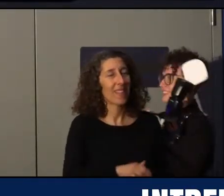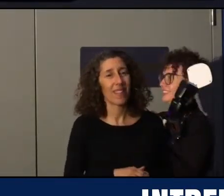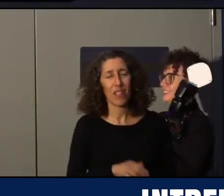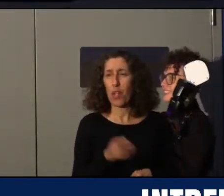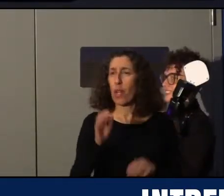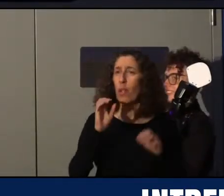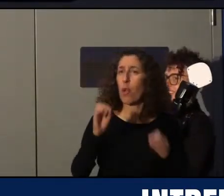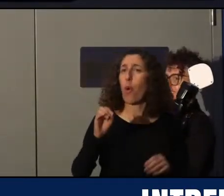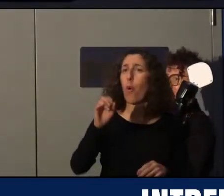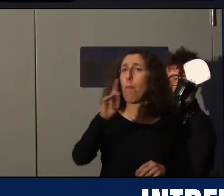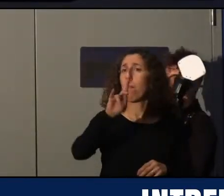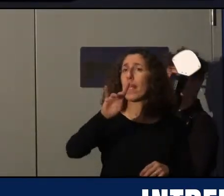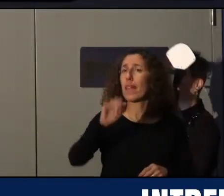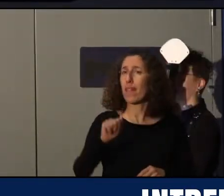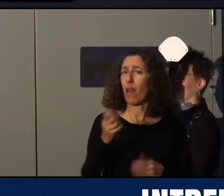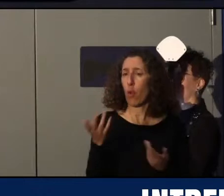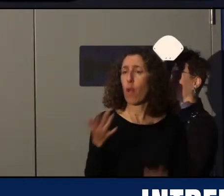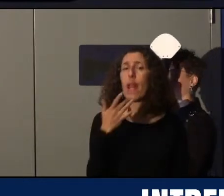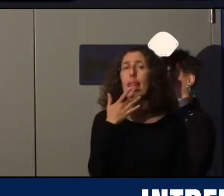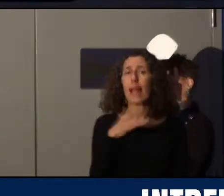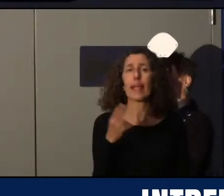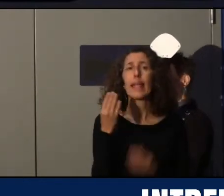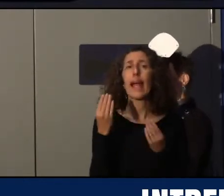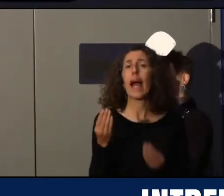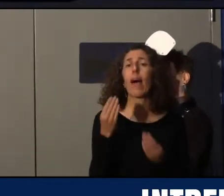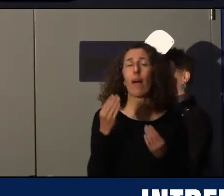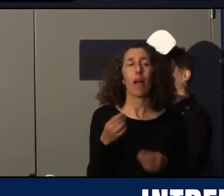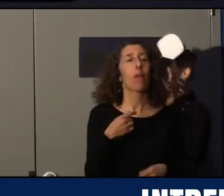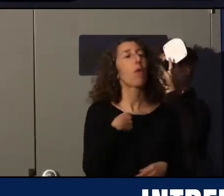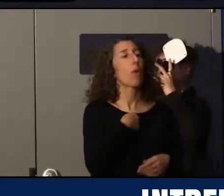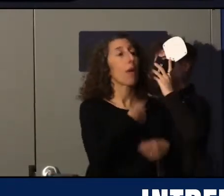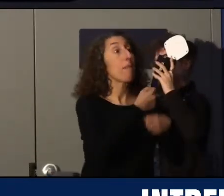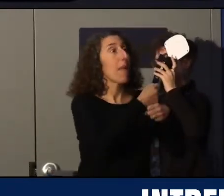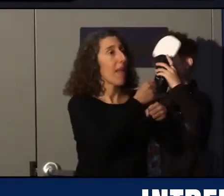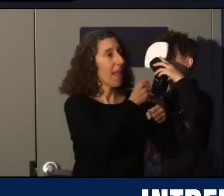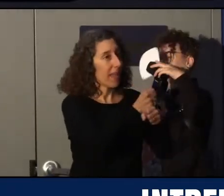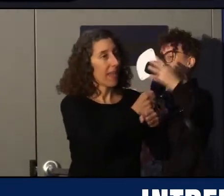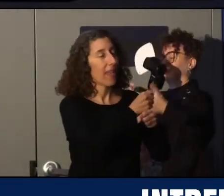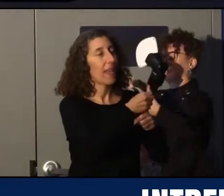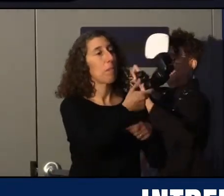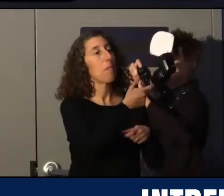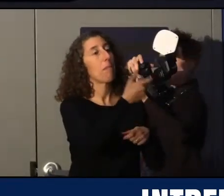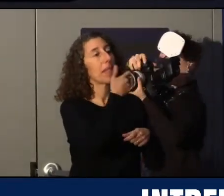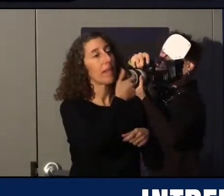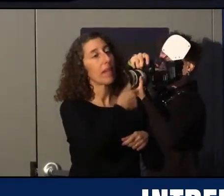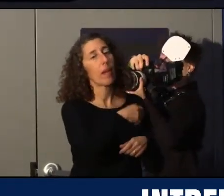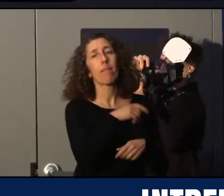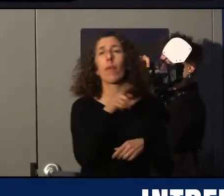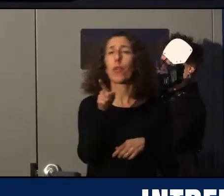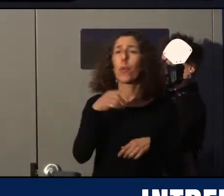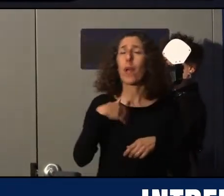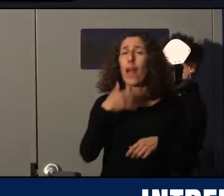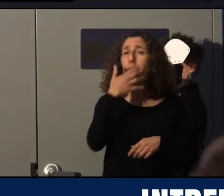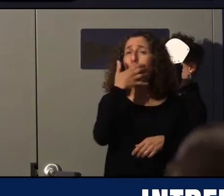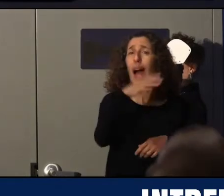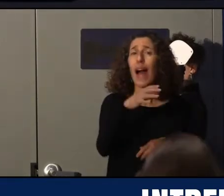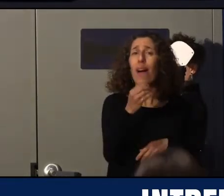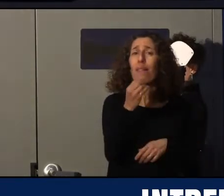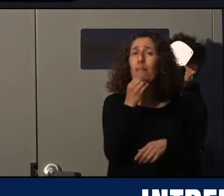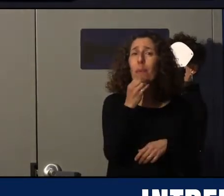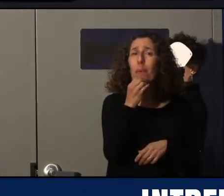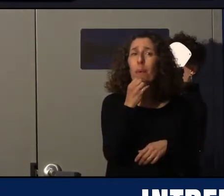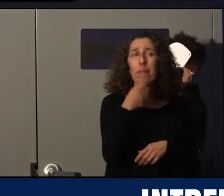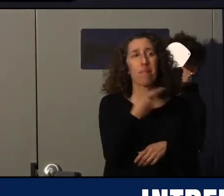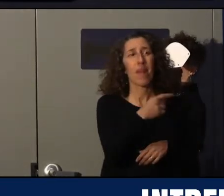guys like stop off at the deli? Yeah, you kind of like made it, but But you had hot food. We there was no cooling